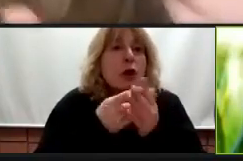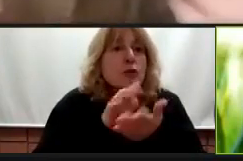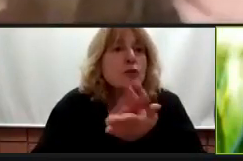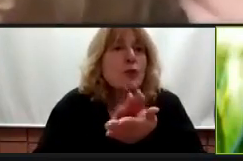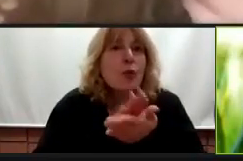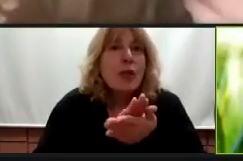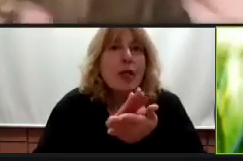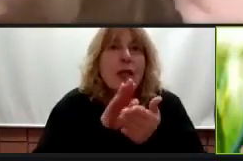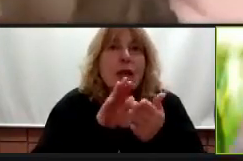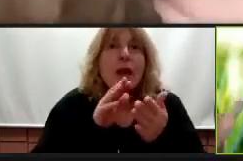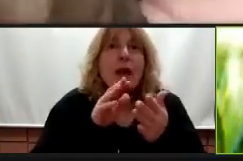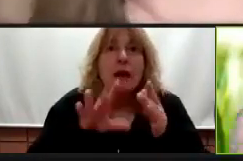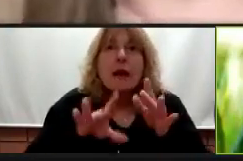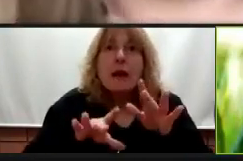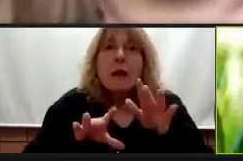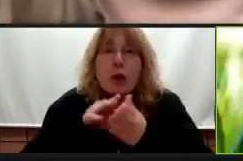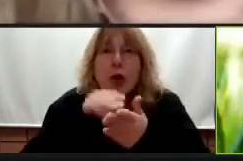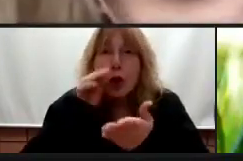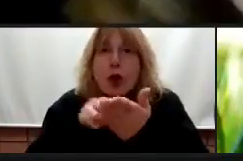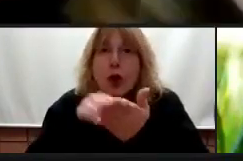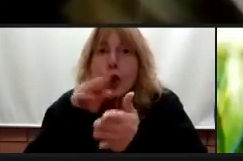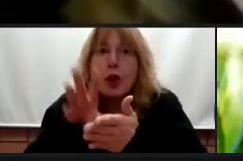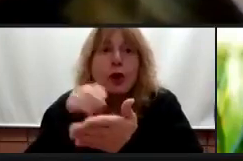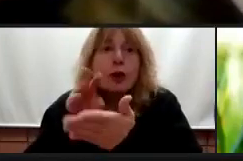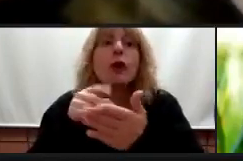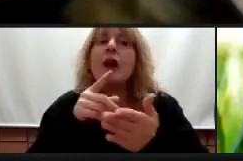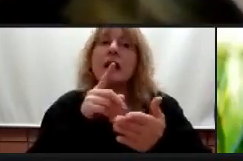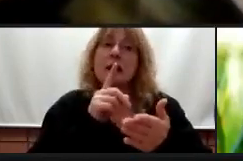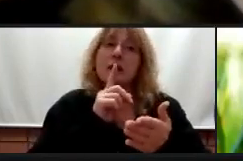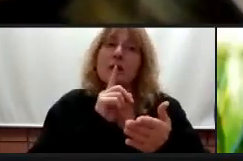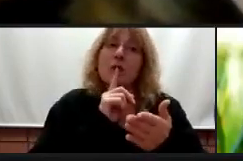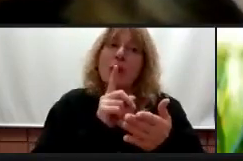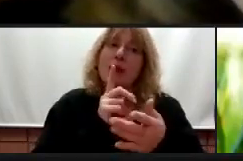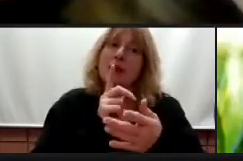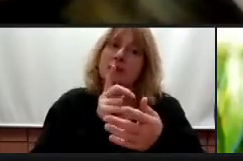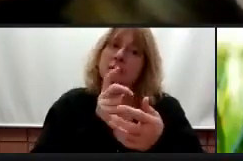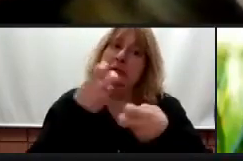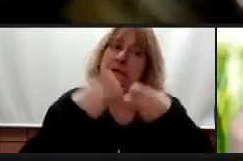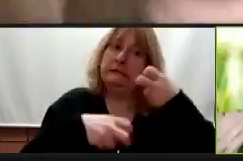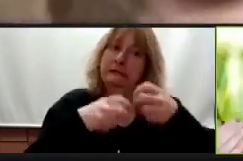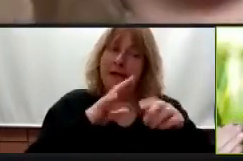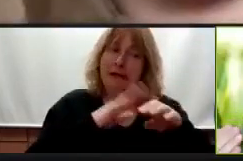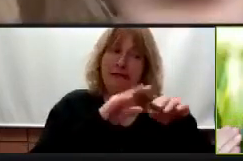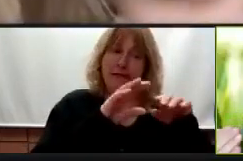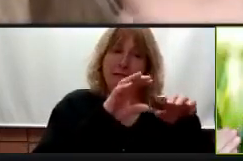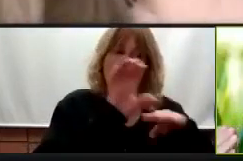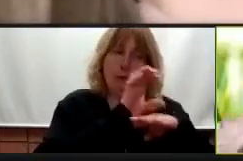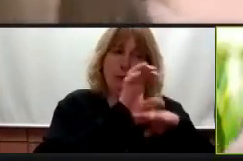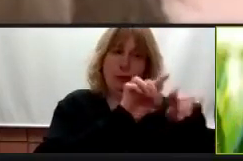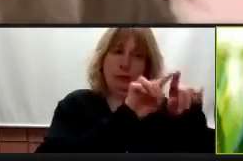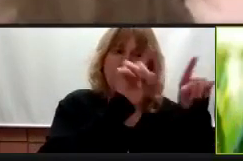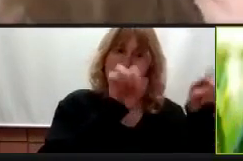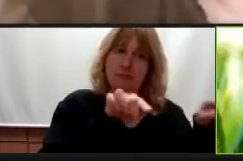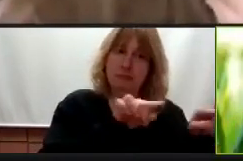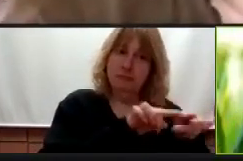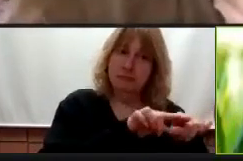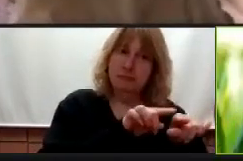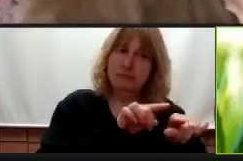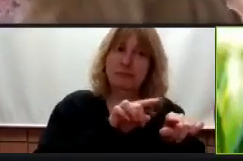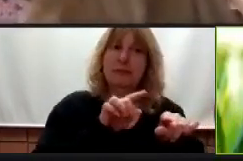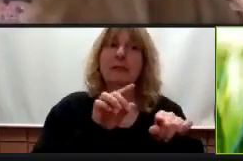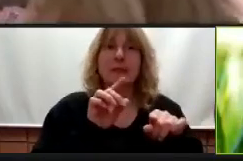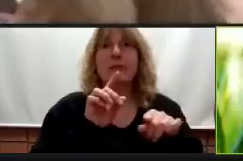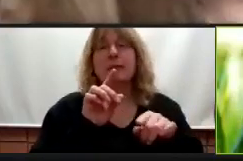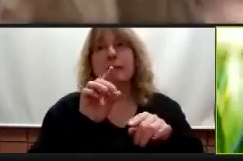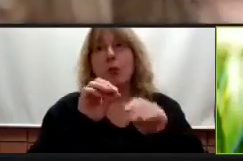transferable computer-wise than in person. This is just, and I'm giving you my opinion. There may be some who disagree, but I myself